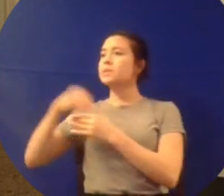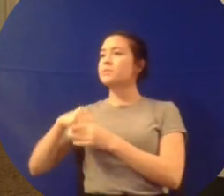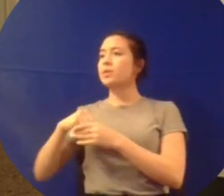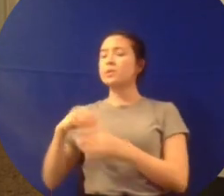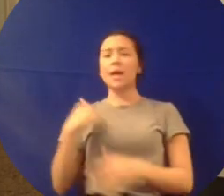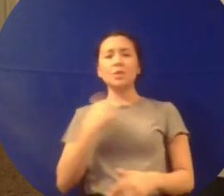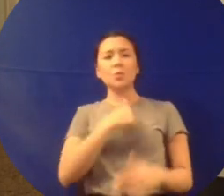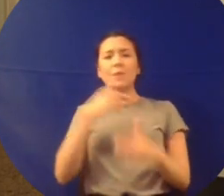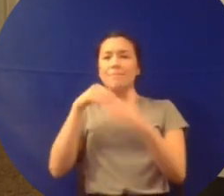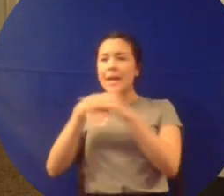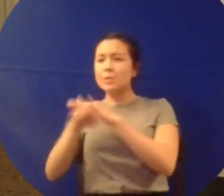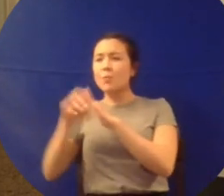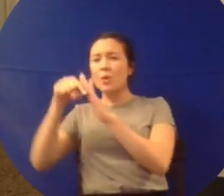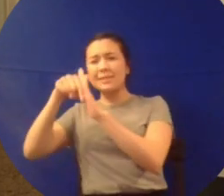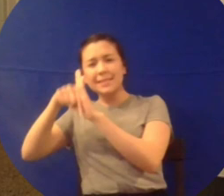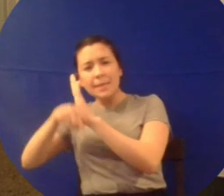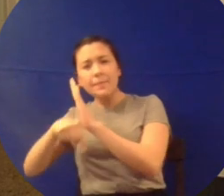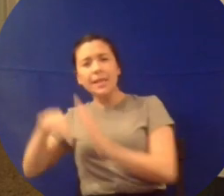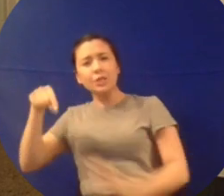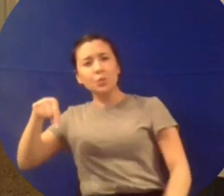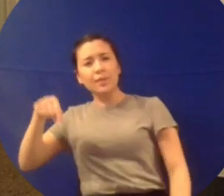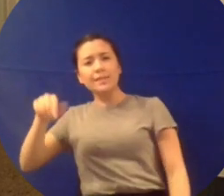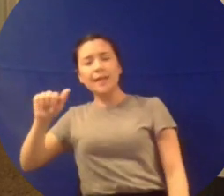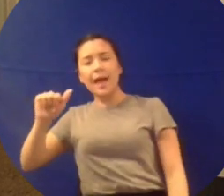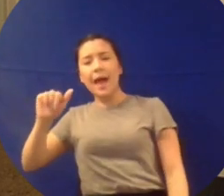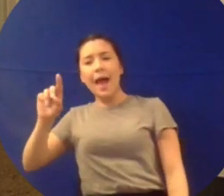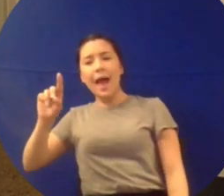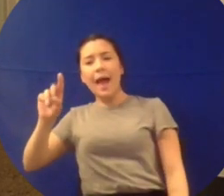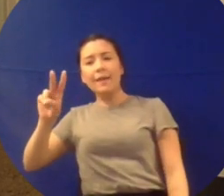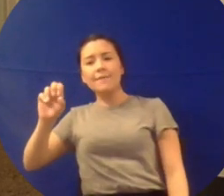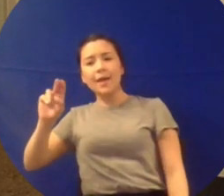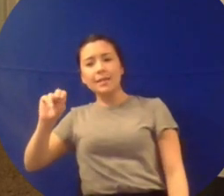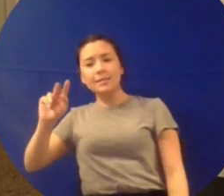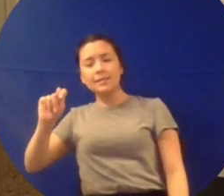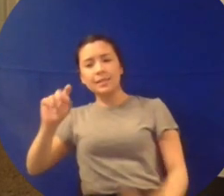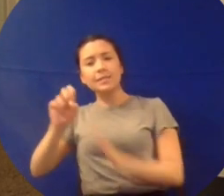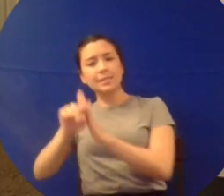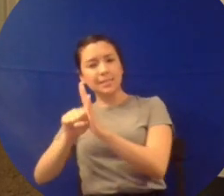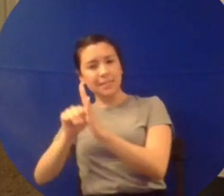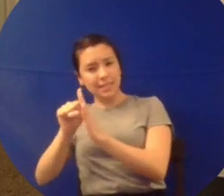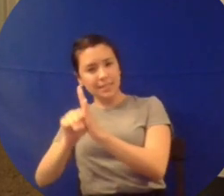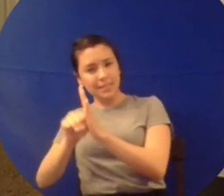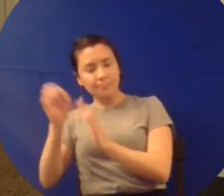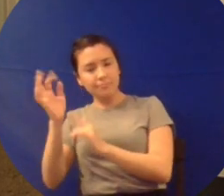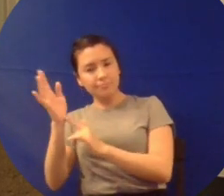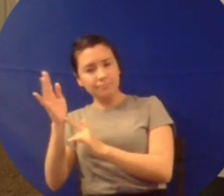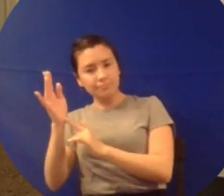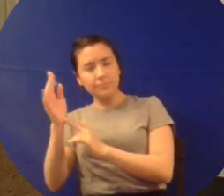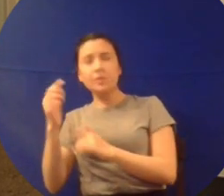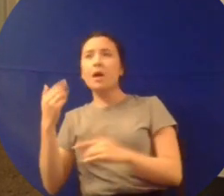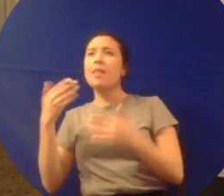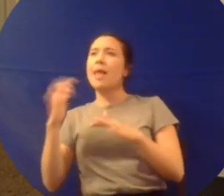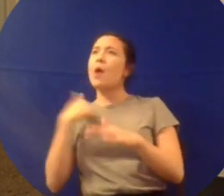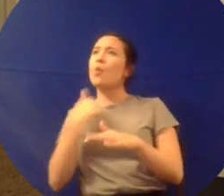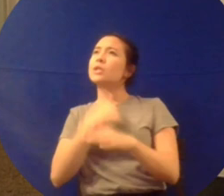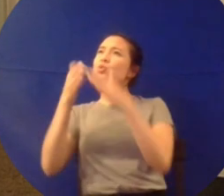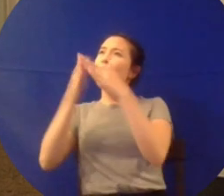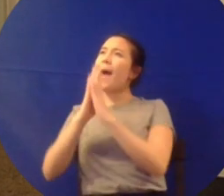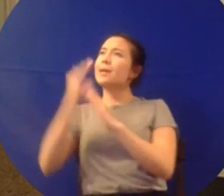we enter more deeply into the Advent season, let us ask to know God's loving mercy.